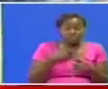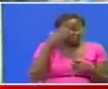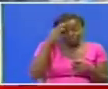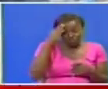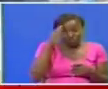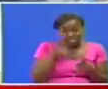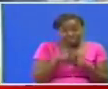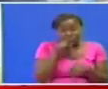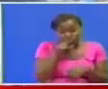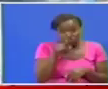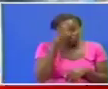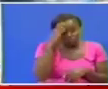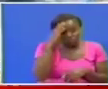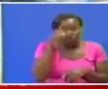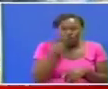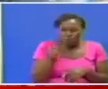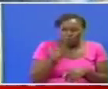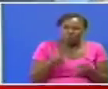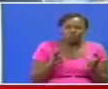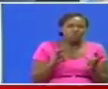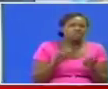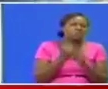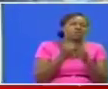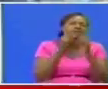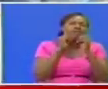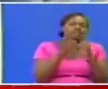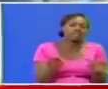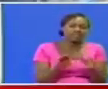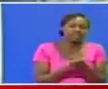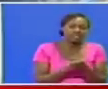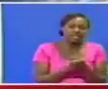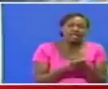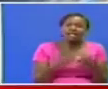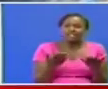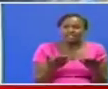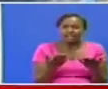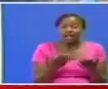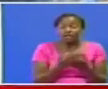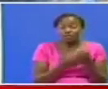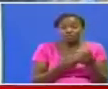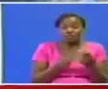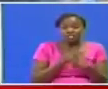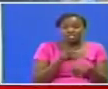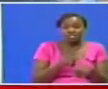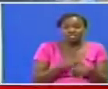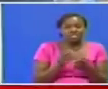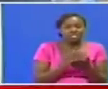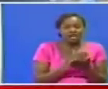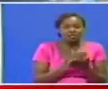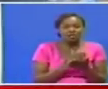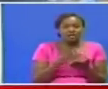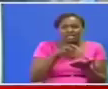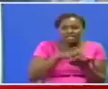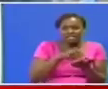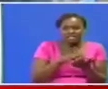you know, that the old ways are not working. Bureaucracies at both the national and, in some cases,